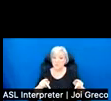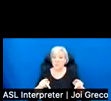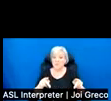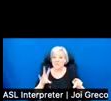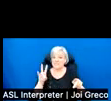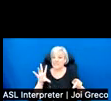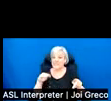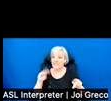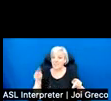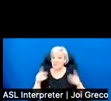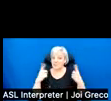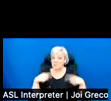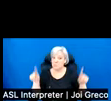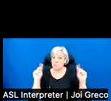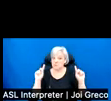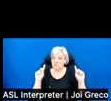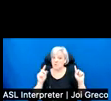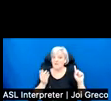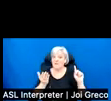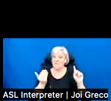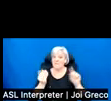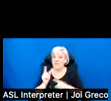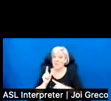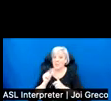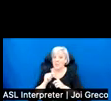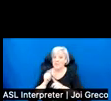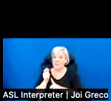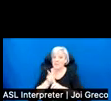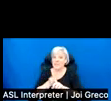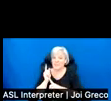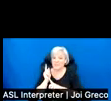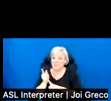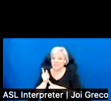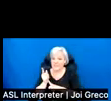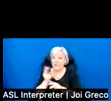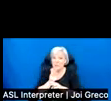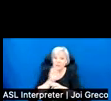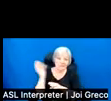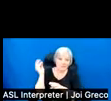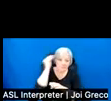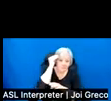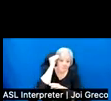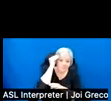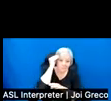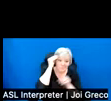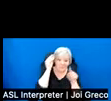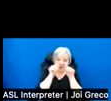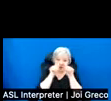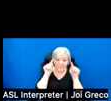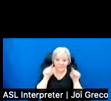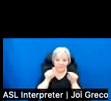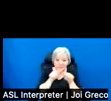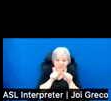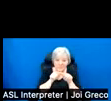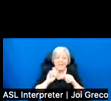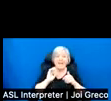75% success rate at 15 words a minute using this implanted system. Now, our